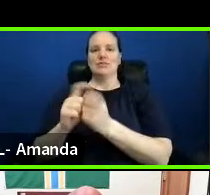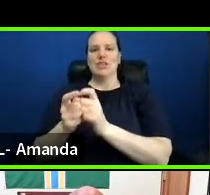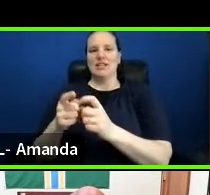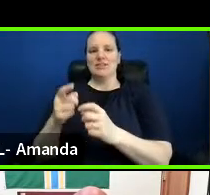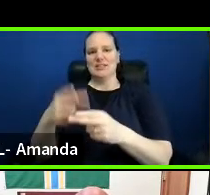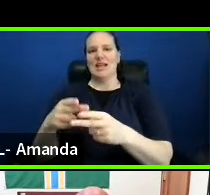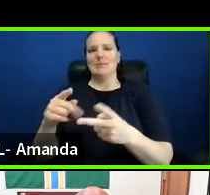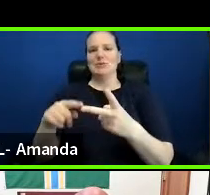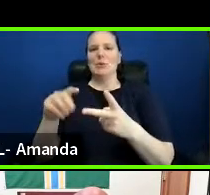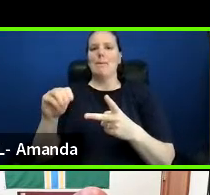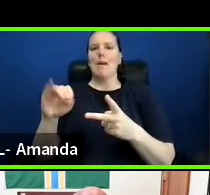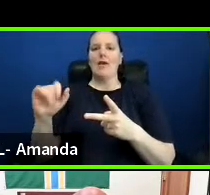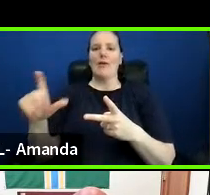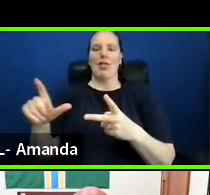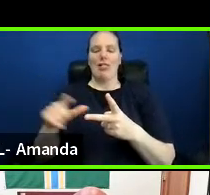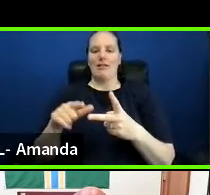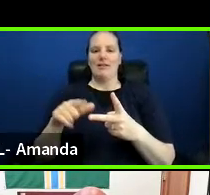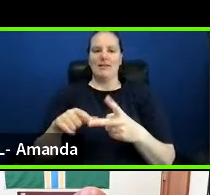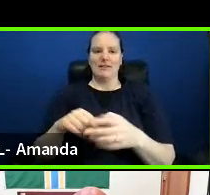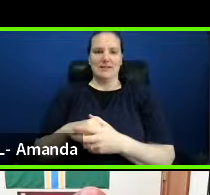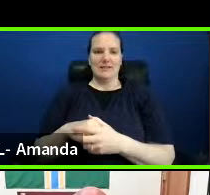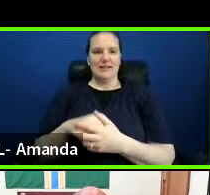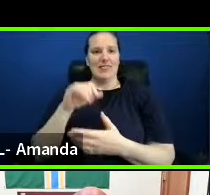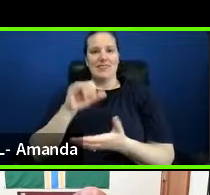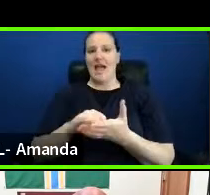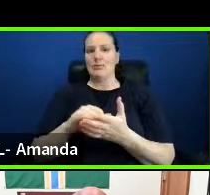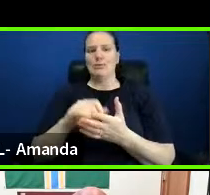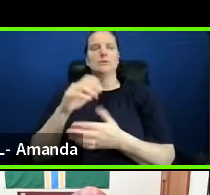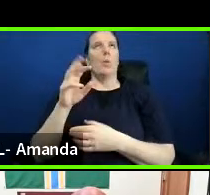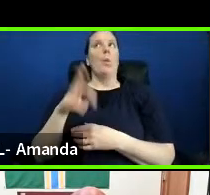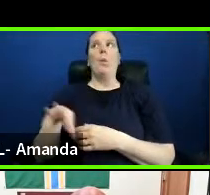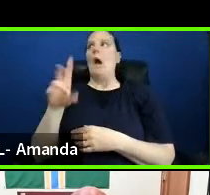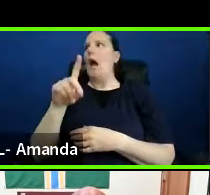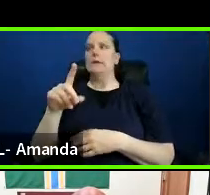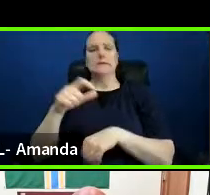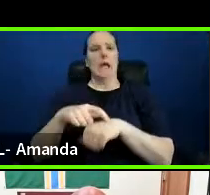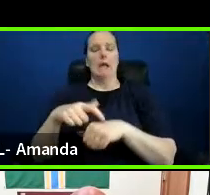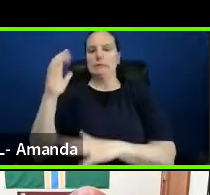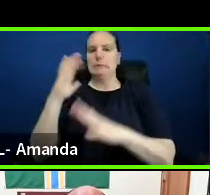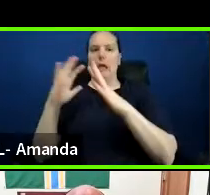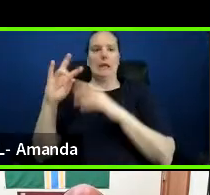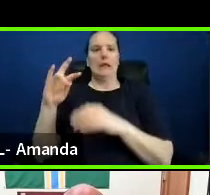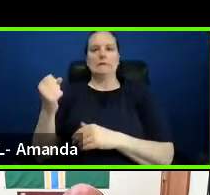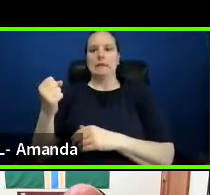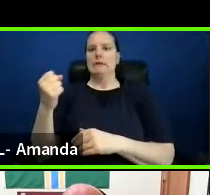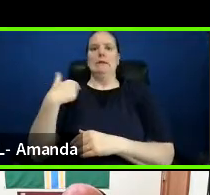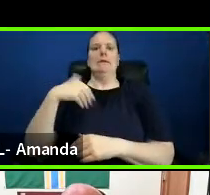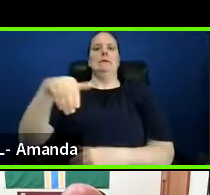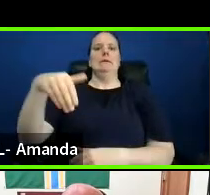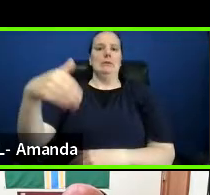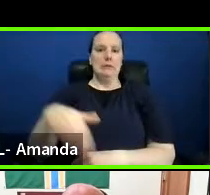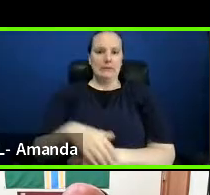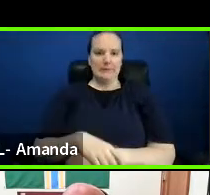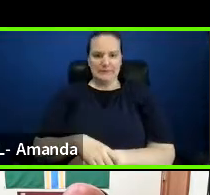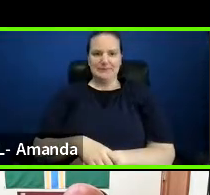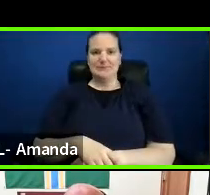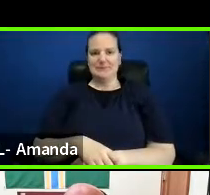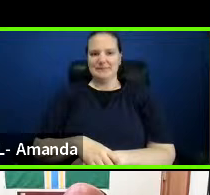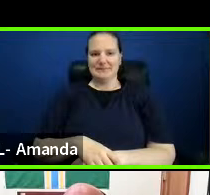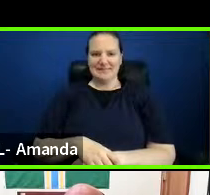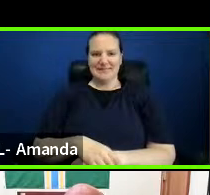Yeah. Those were wild times back in the 70s. Thank you.